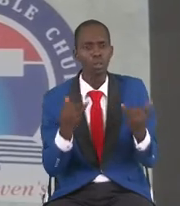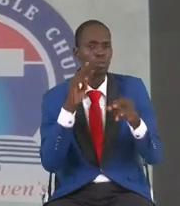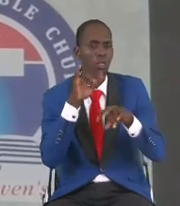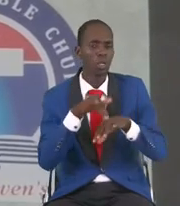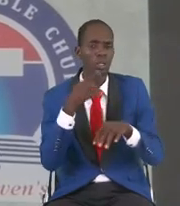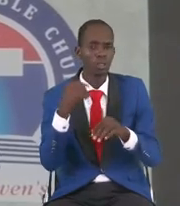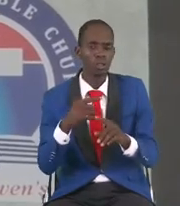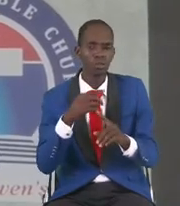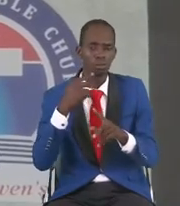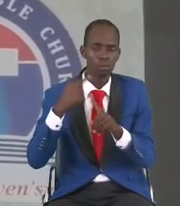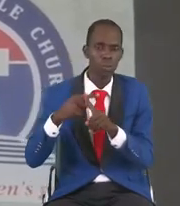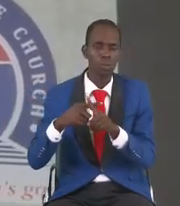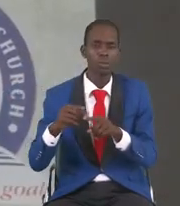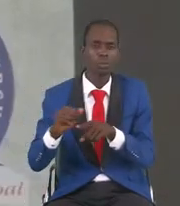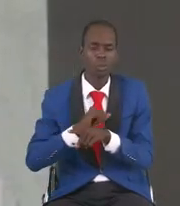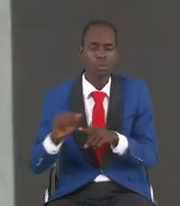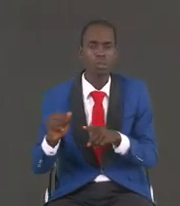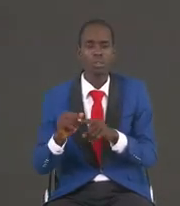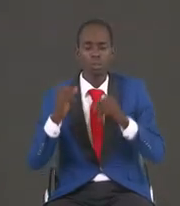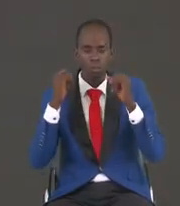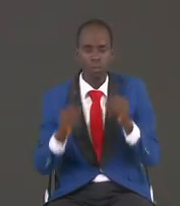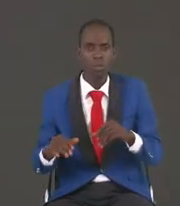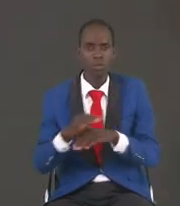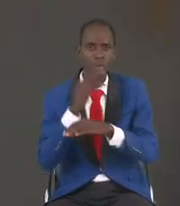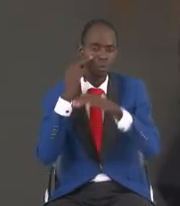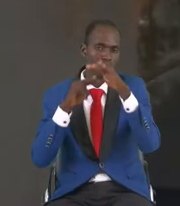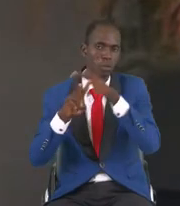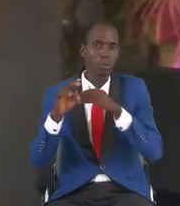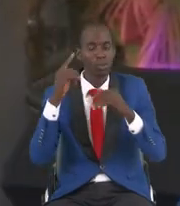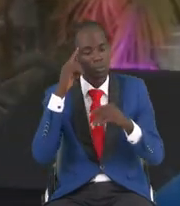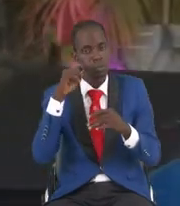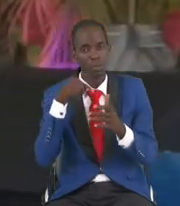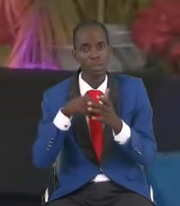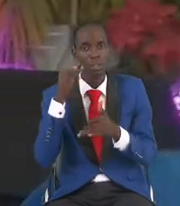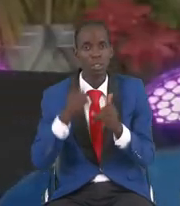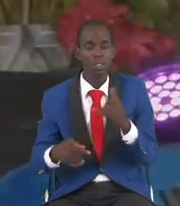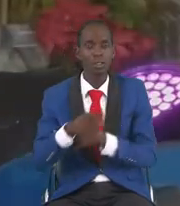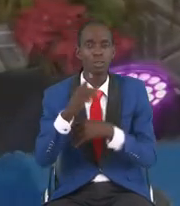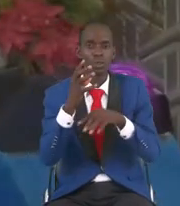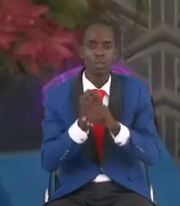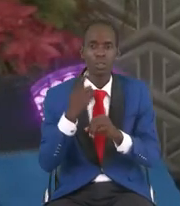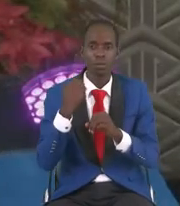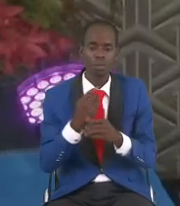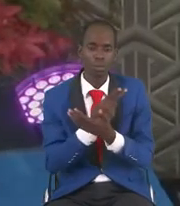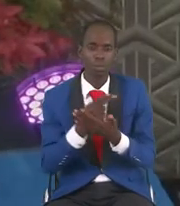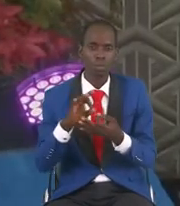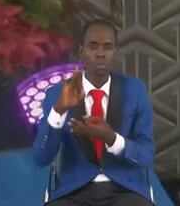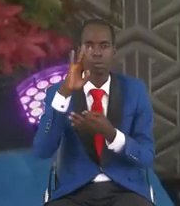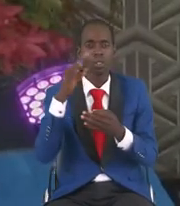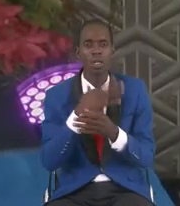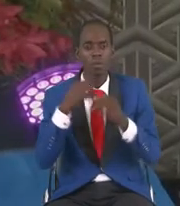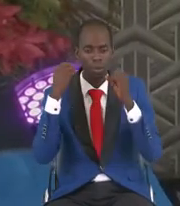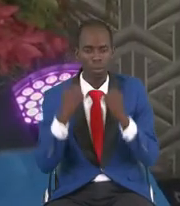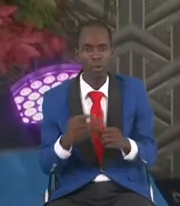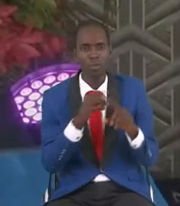powerful prophecies for these last days. You receive the Holy Ghost, and the power of the Lord will be for